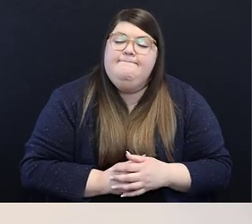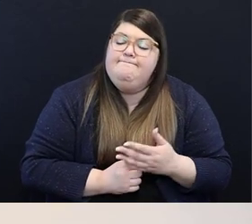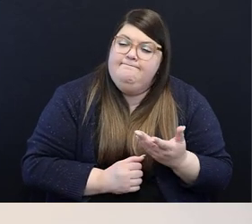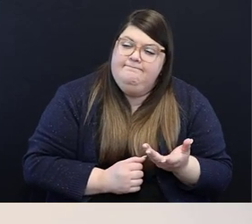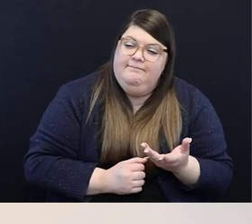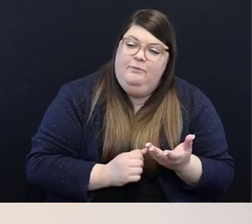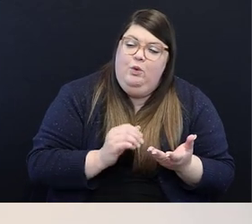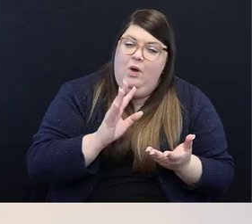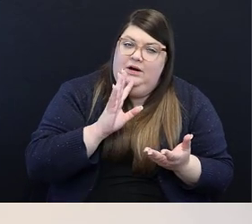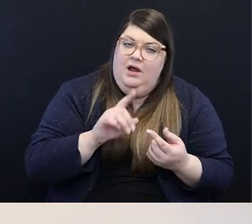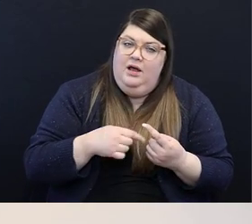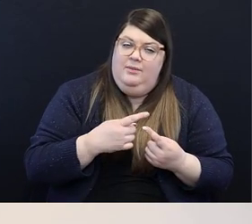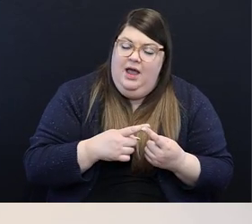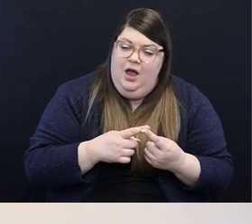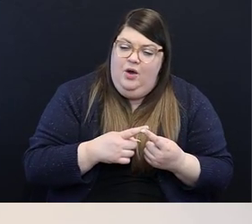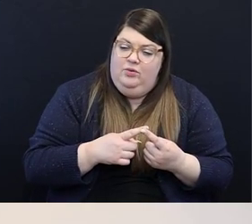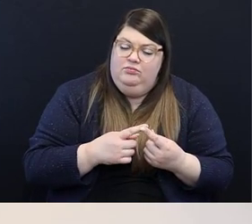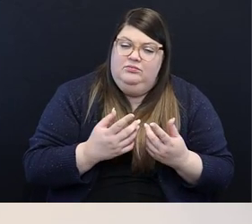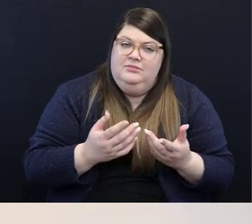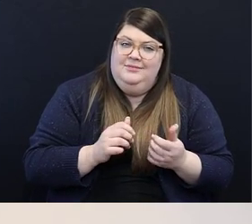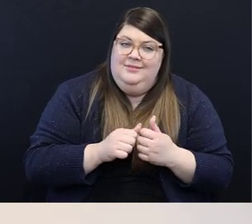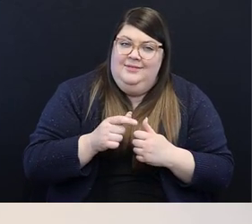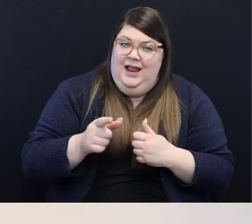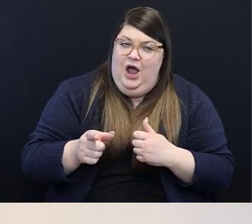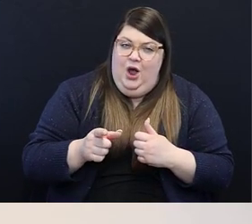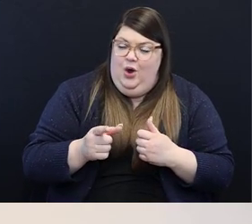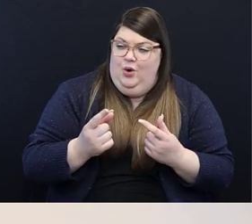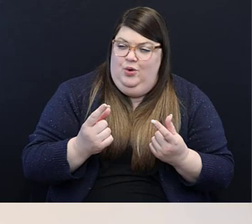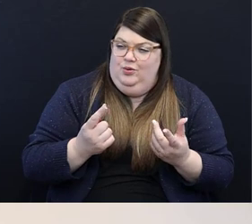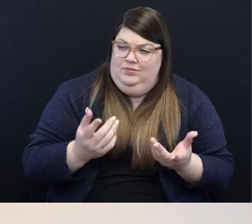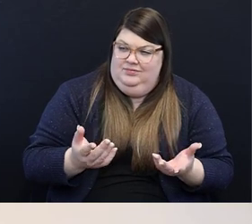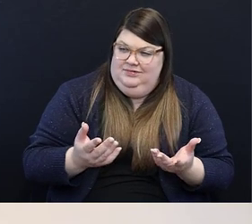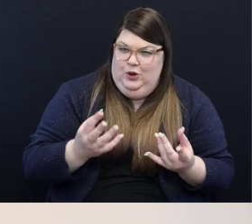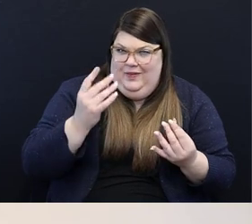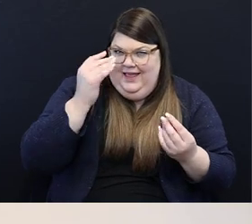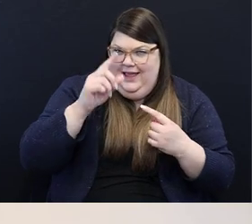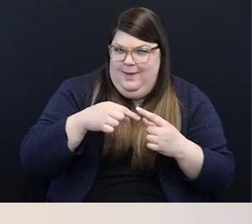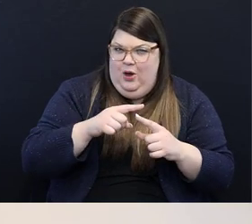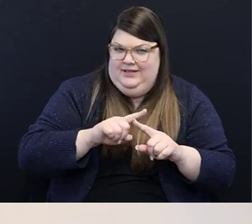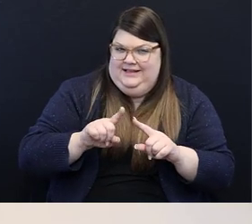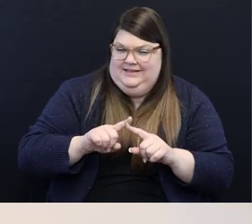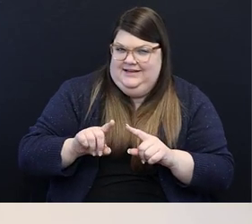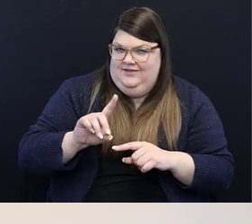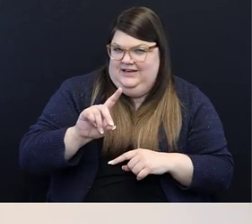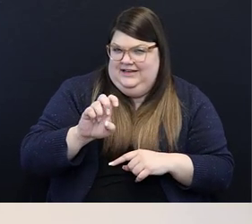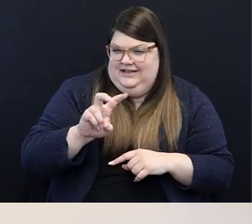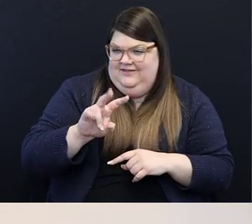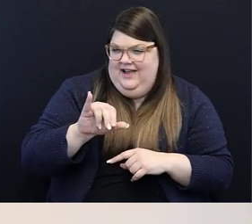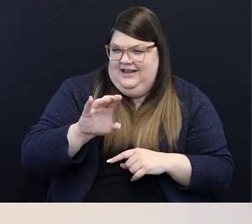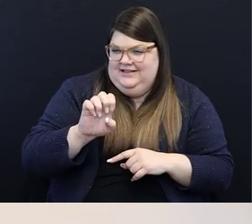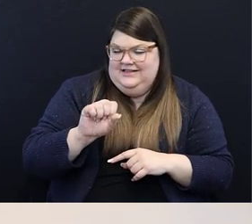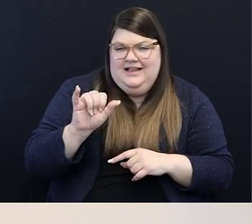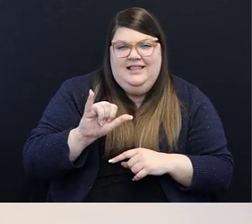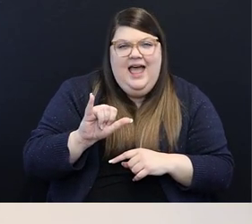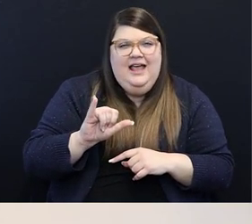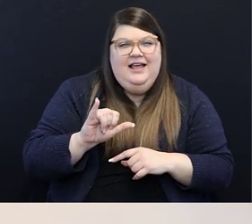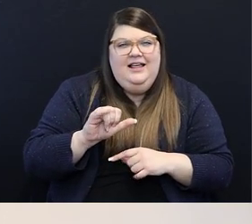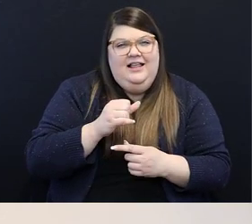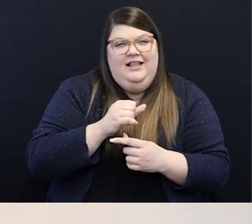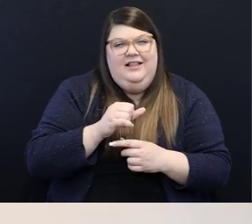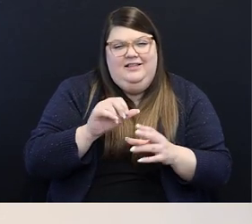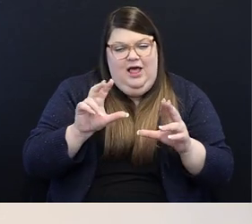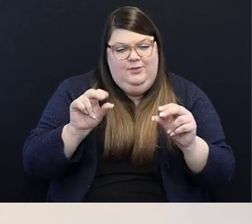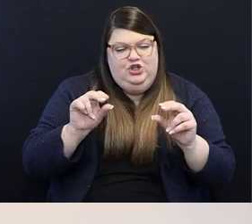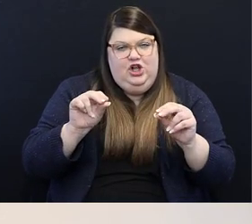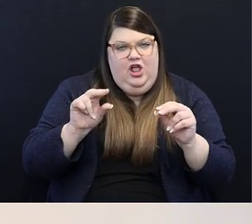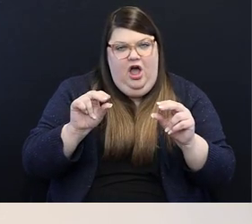about how you go about thinking of these devices, and something like the lobster claw in particular, how did that